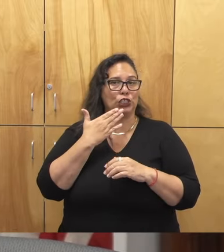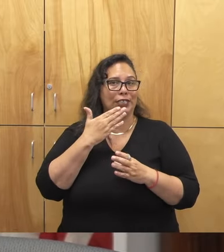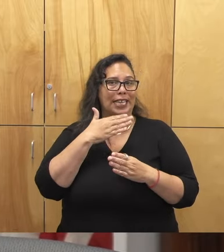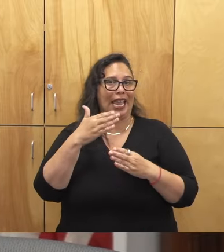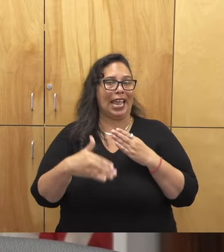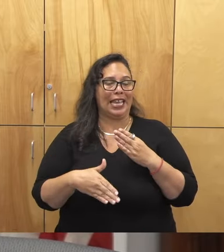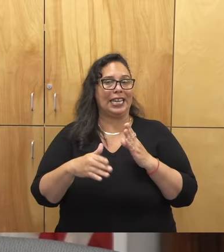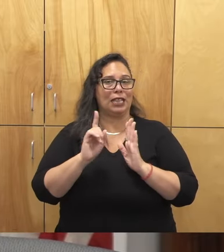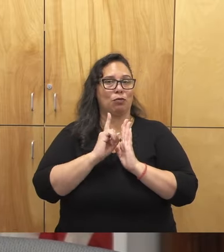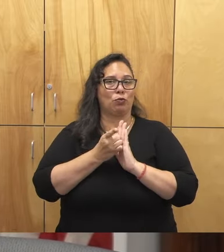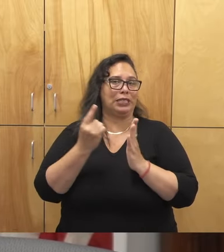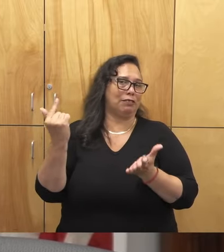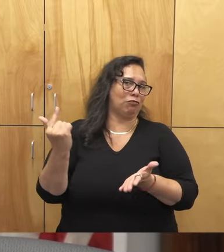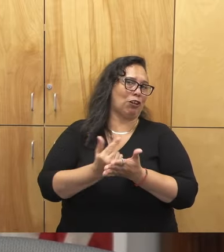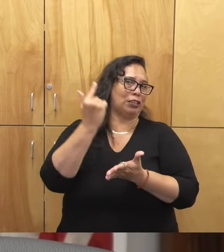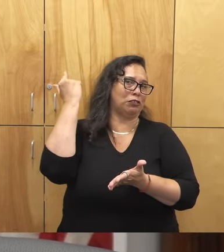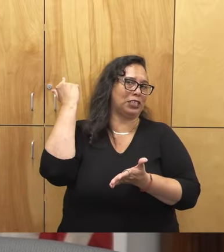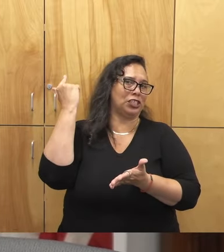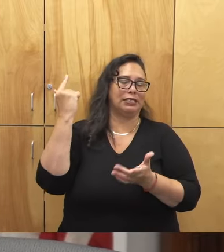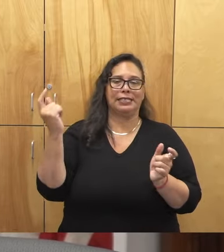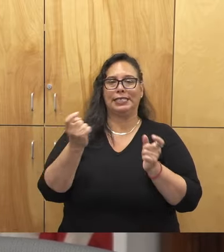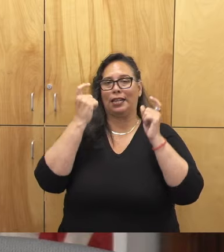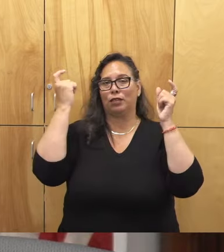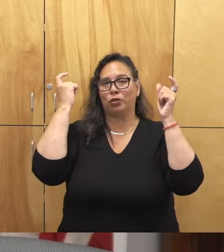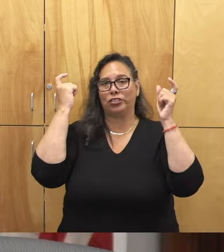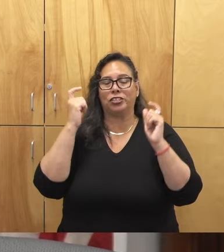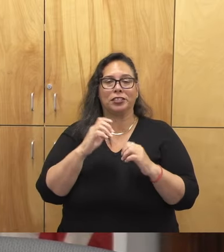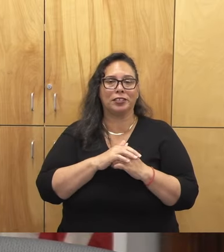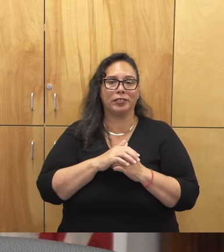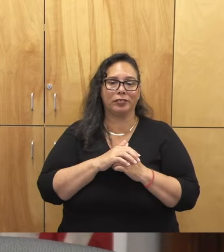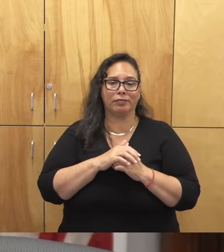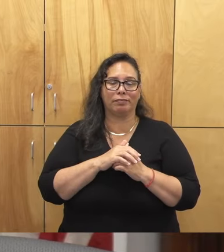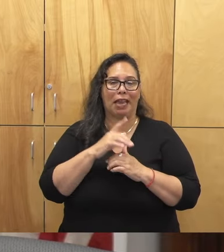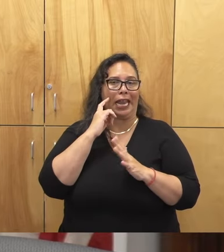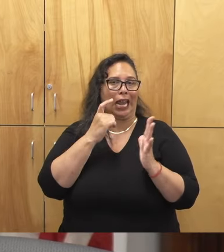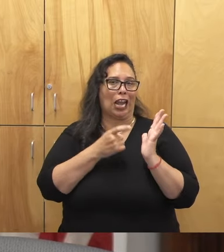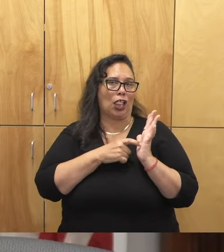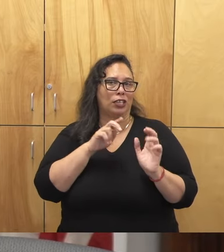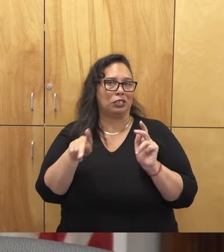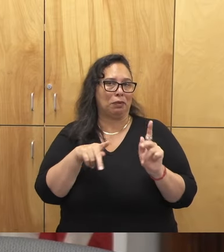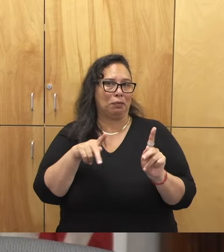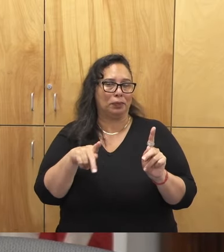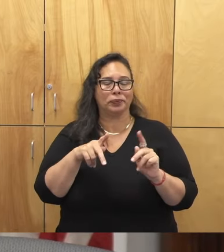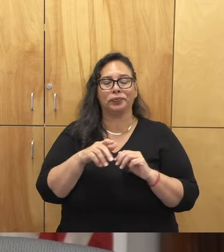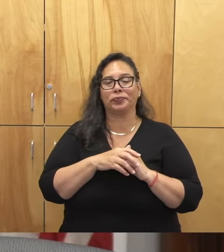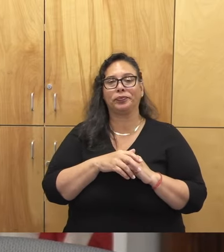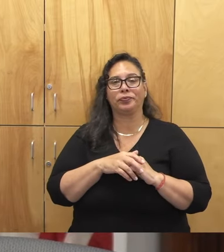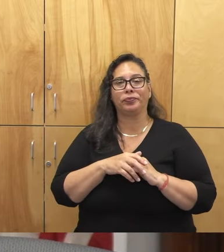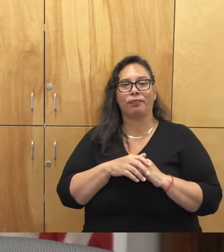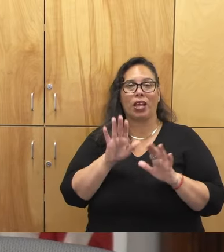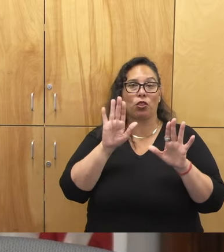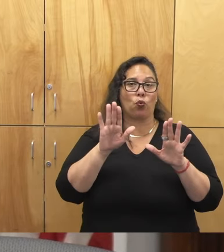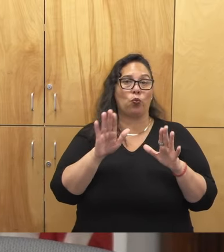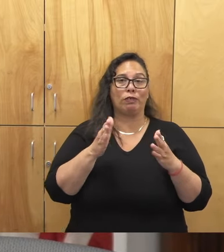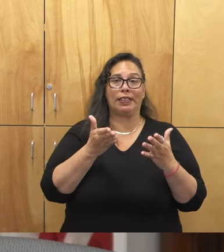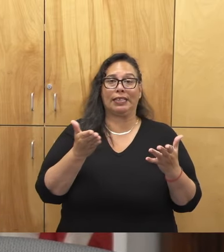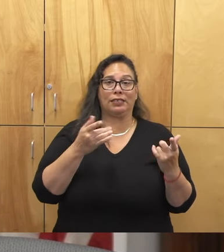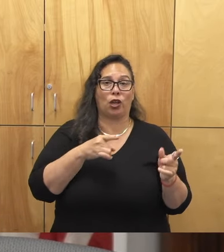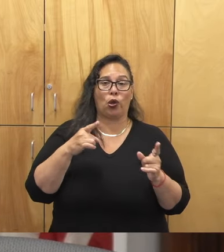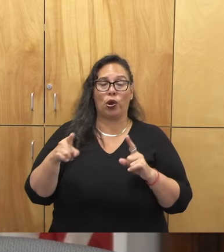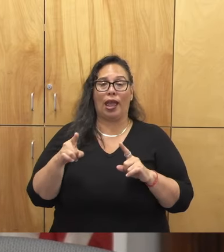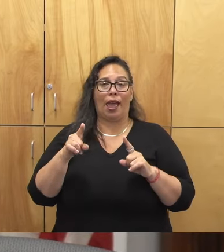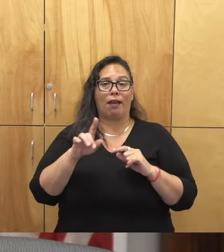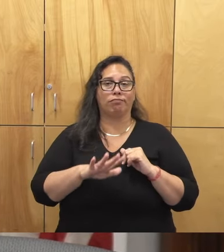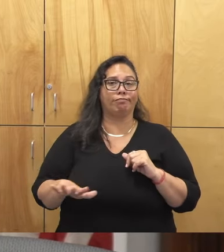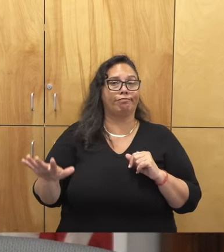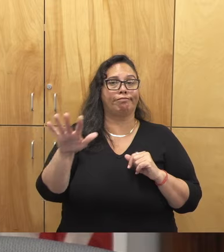these moments of graduations, celebrations, and acknowledging, right, all the wonderful stuff that goes on across